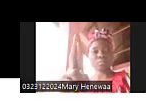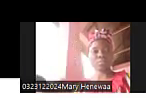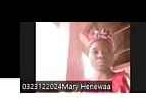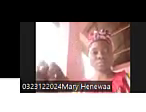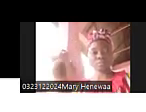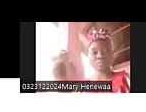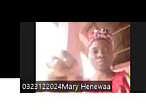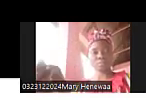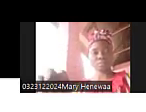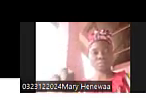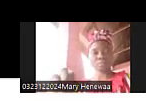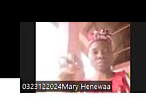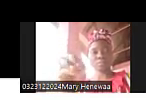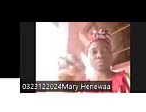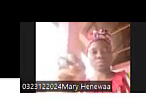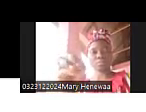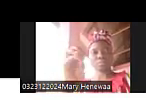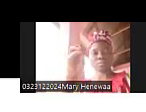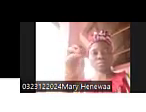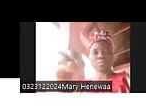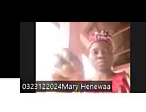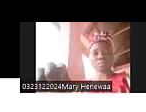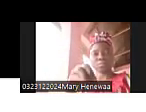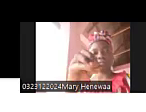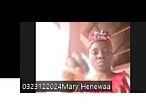I want to see more hands up.